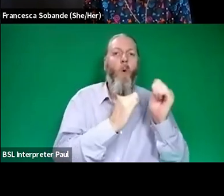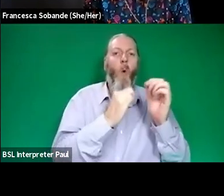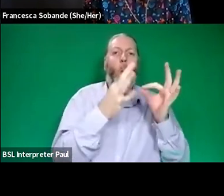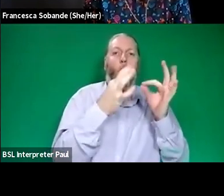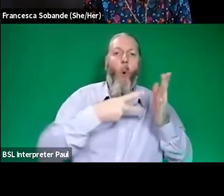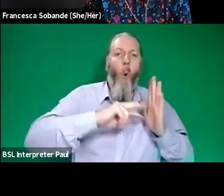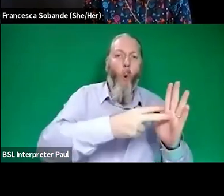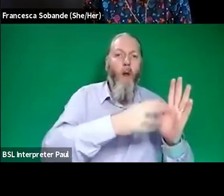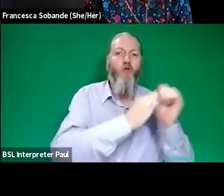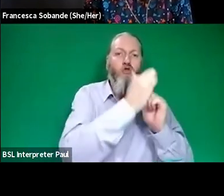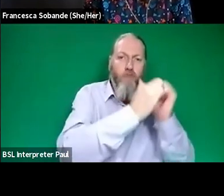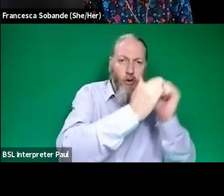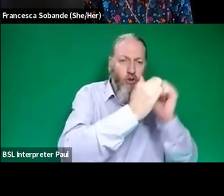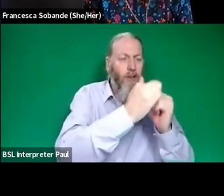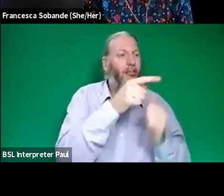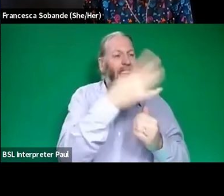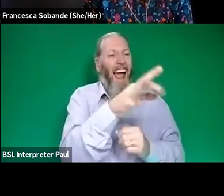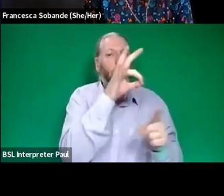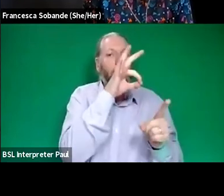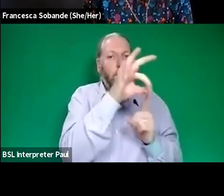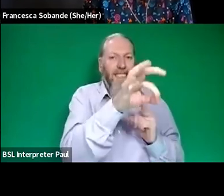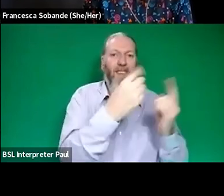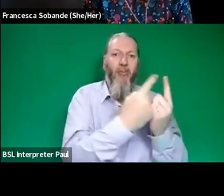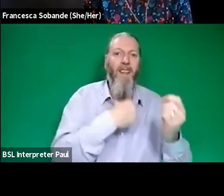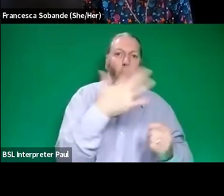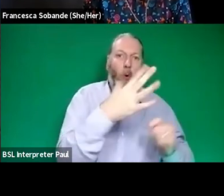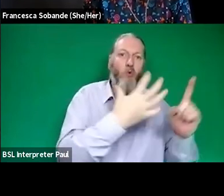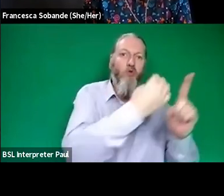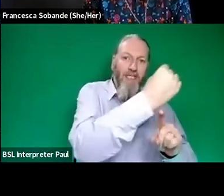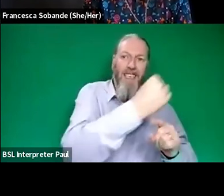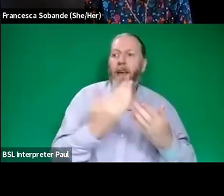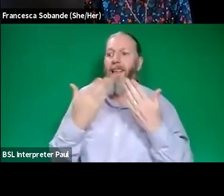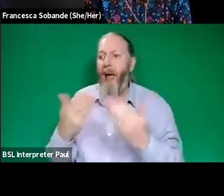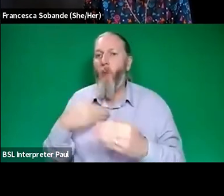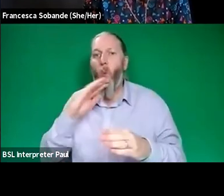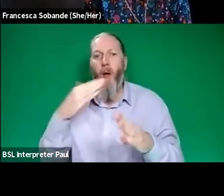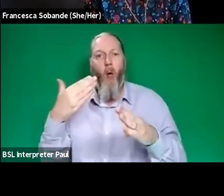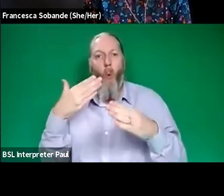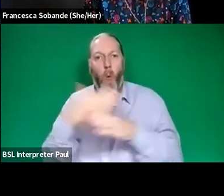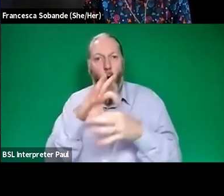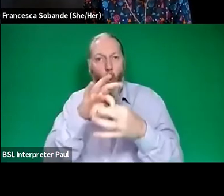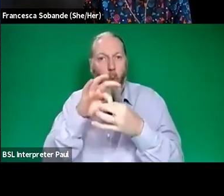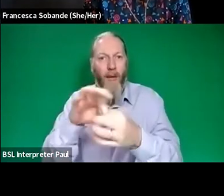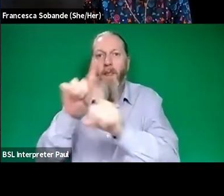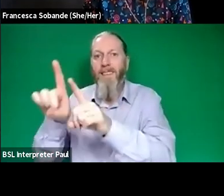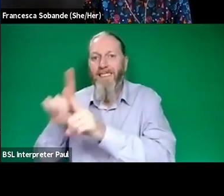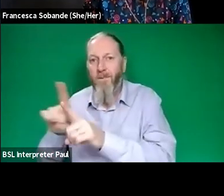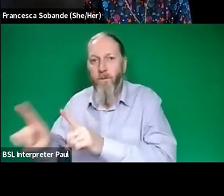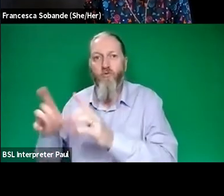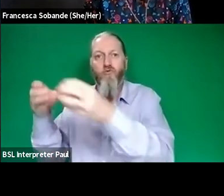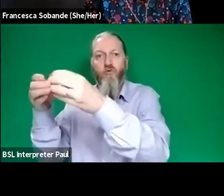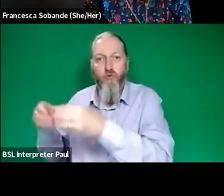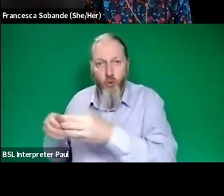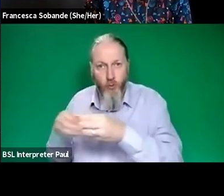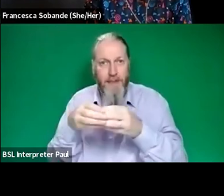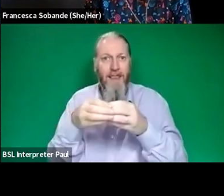community. Now we want to engage in projects. Now we want to engage with other organizations. And they've created, you can Google them, they're called All